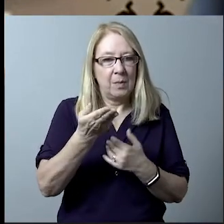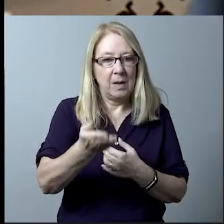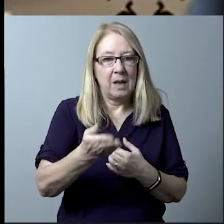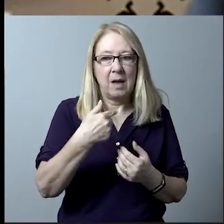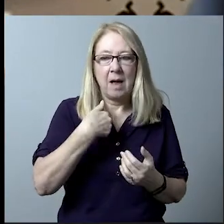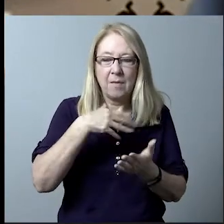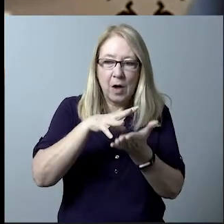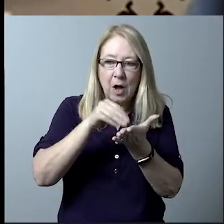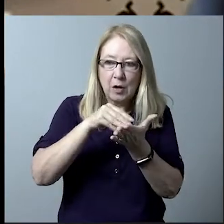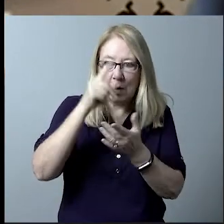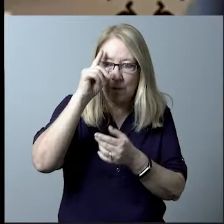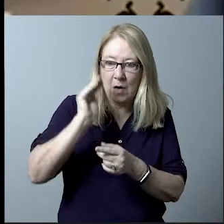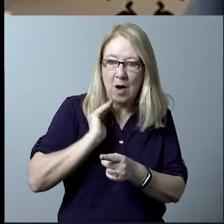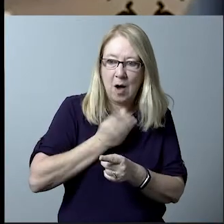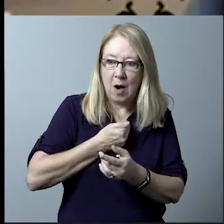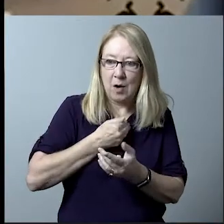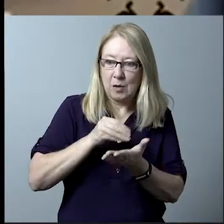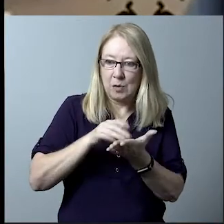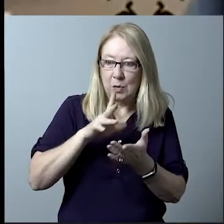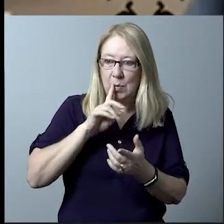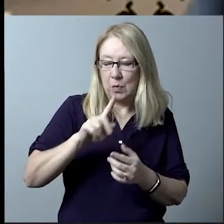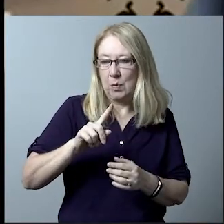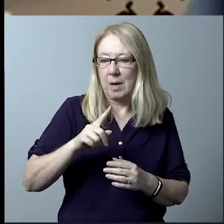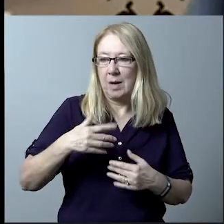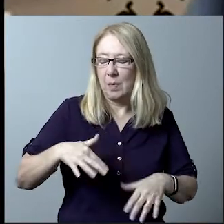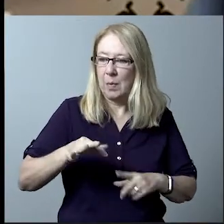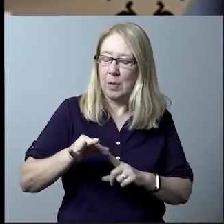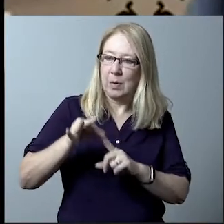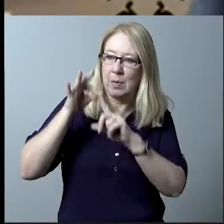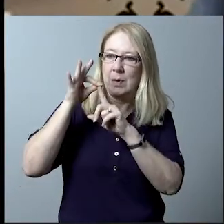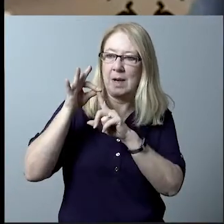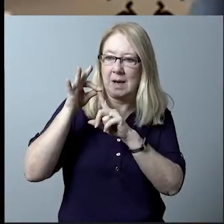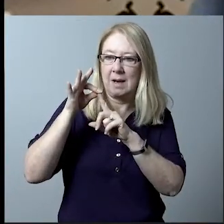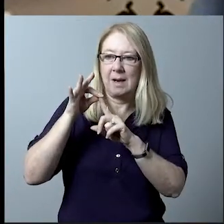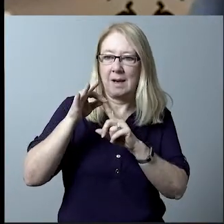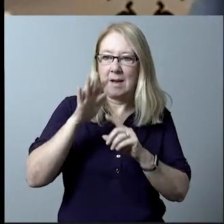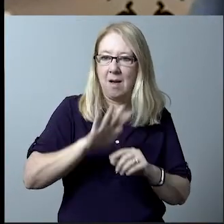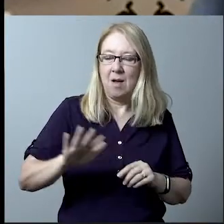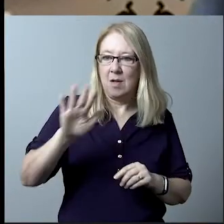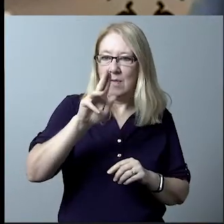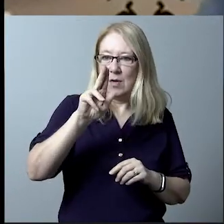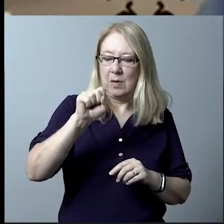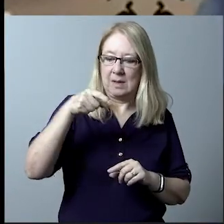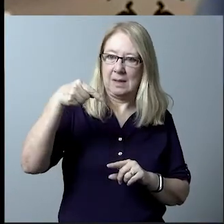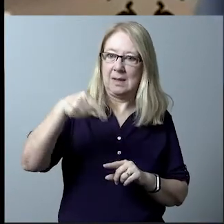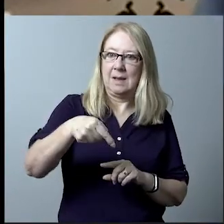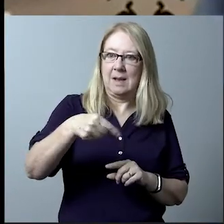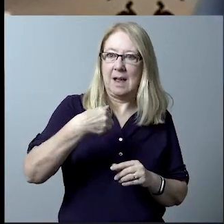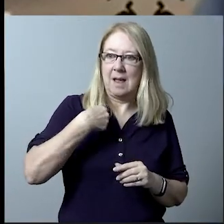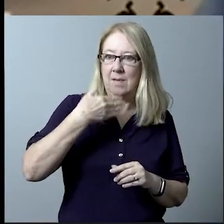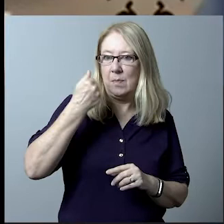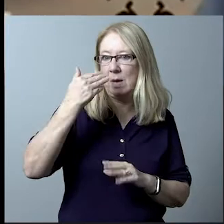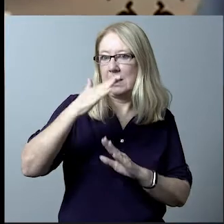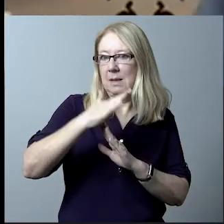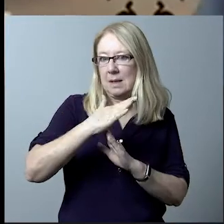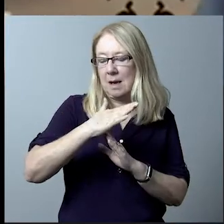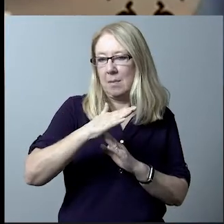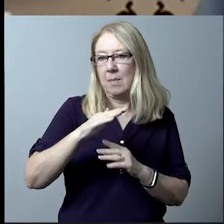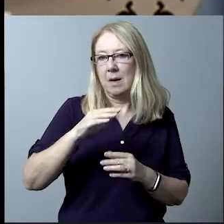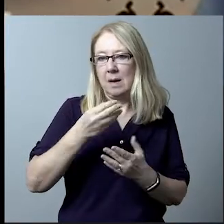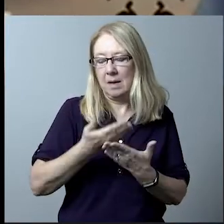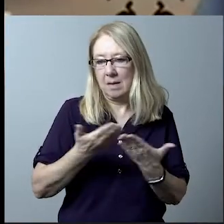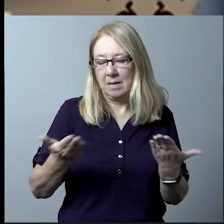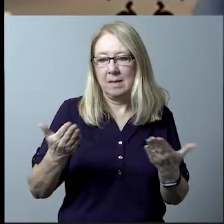The learning opportunities available for our students are unique on a national scale. I'm so excited to see how our